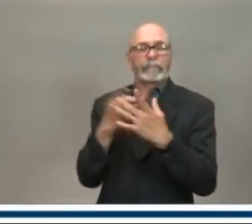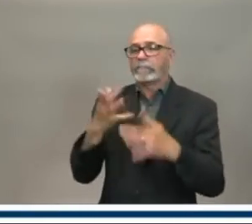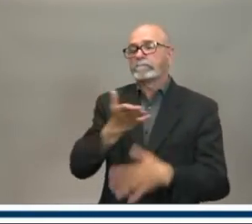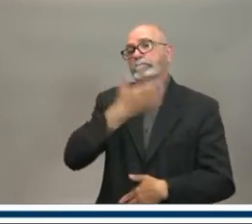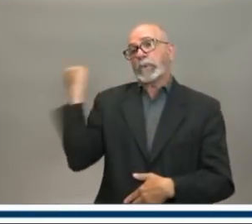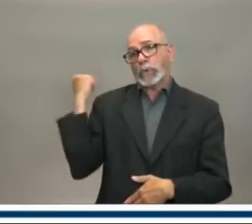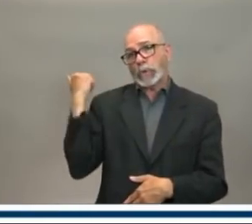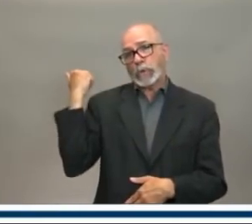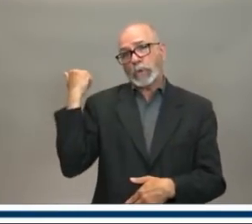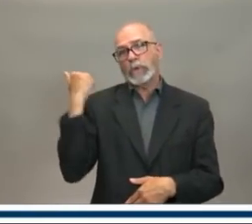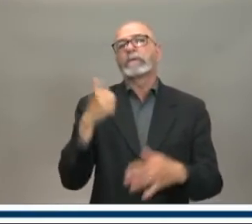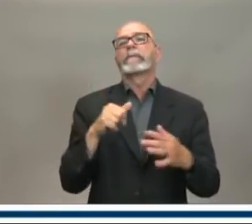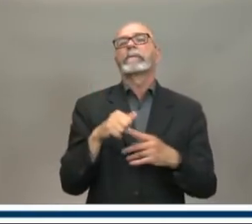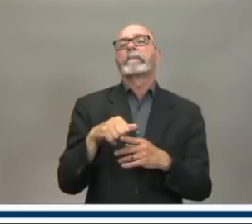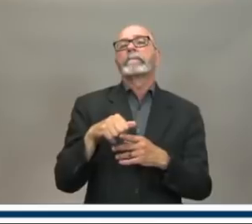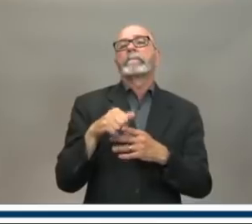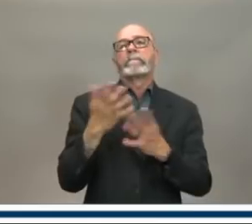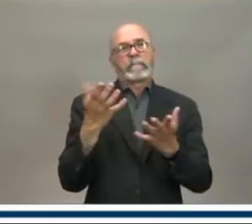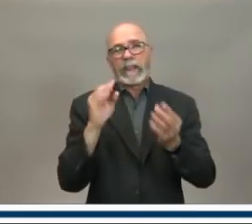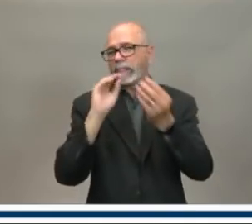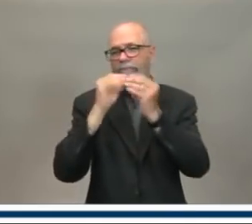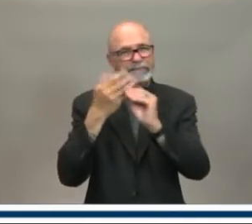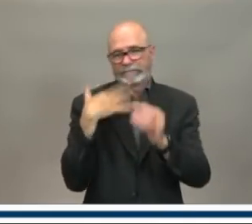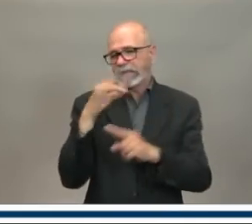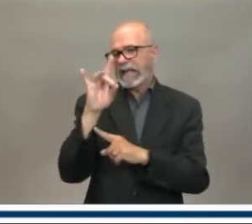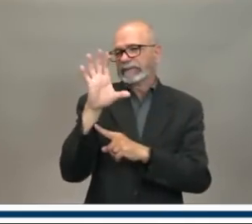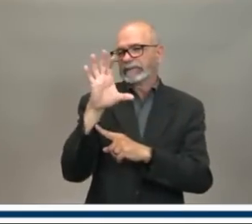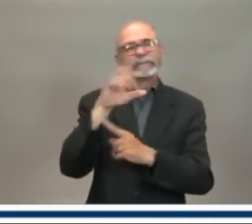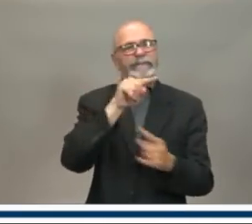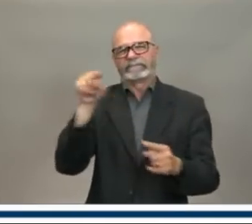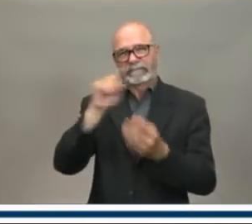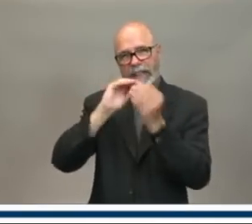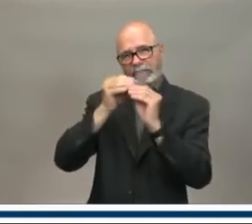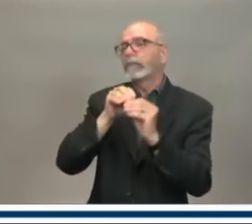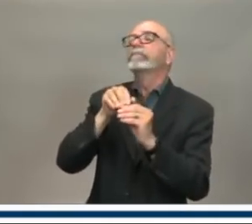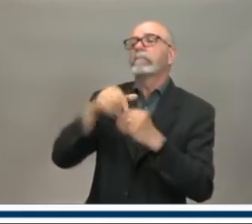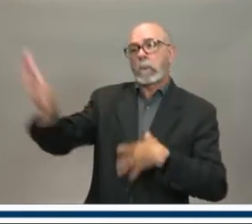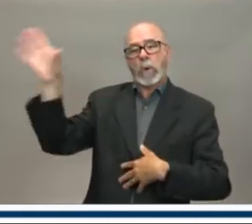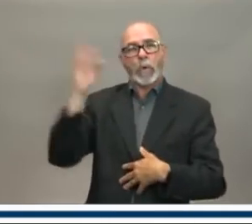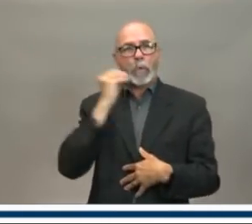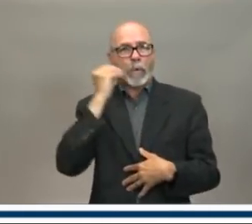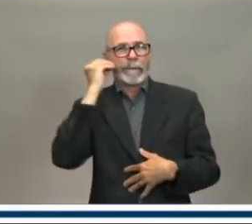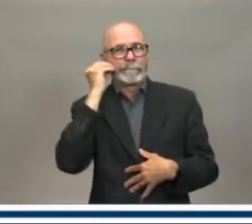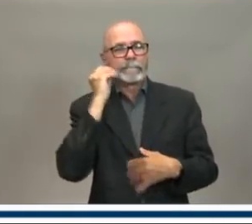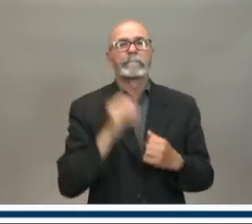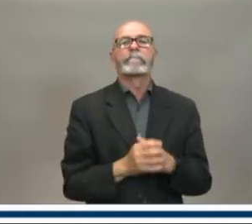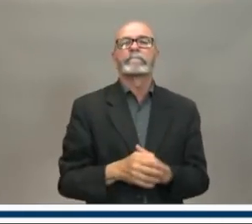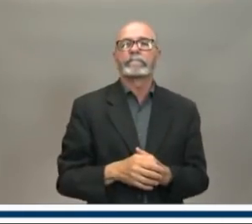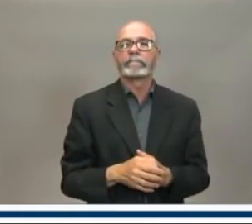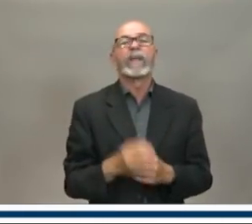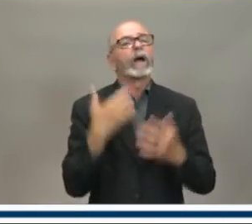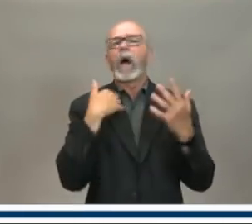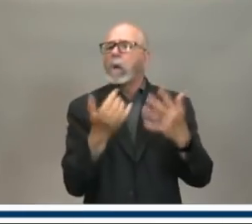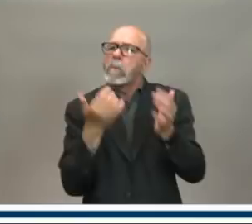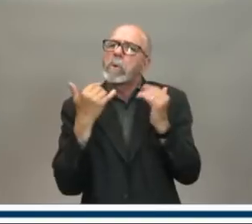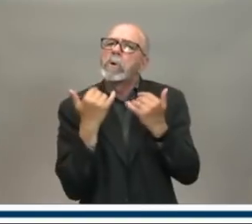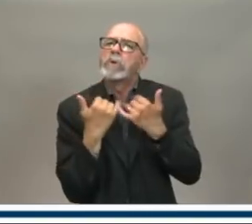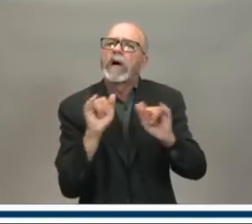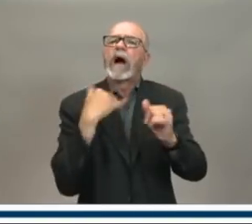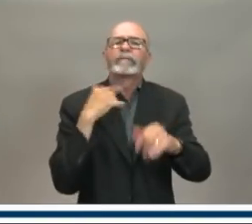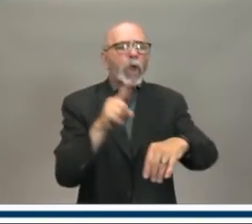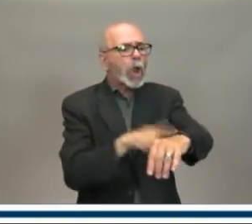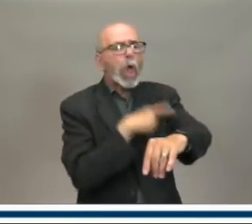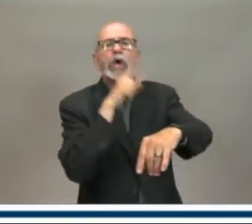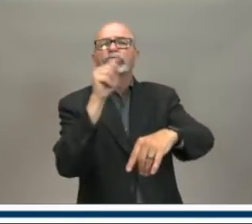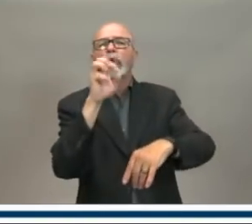36,656 Nova Scotians have been tested and received negative results. We continue to have 2 licensed long-term care homes